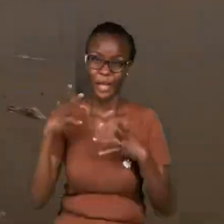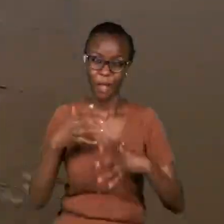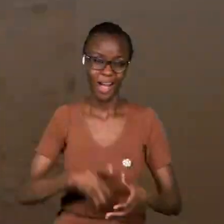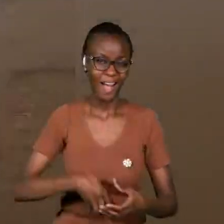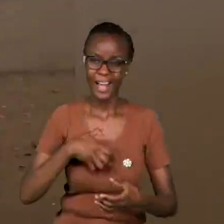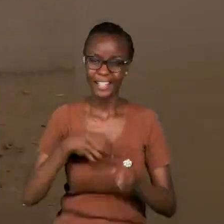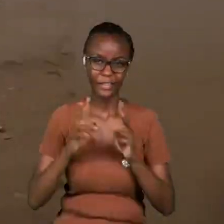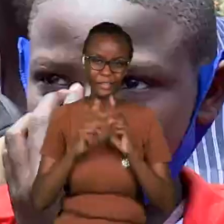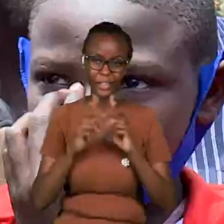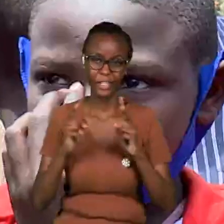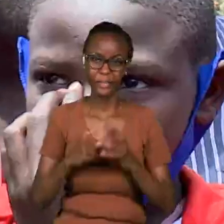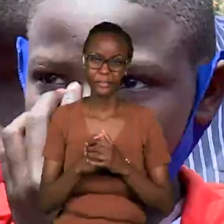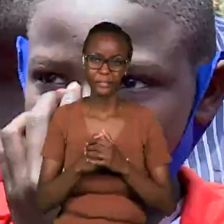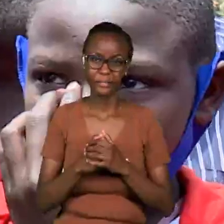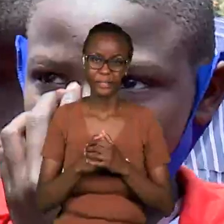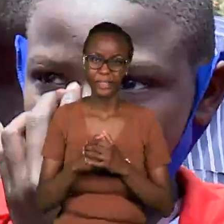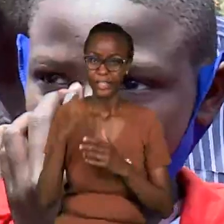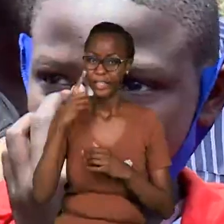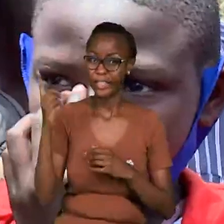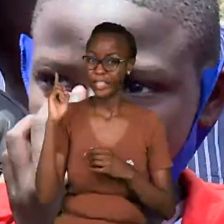irate crowd.